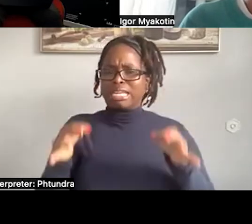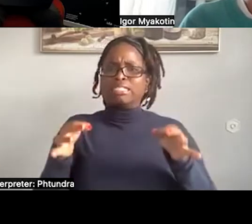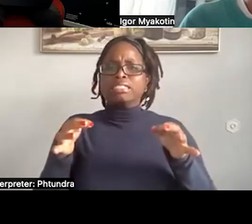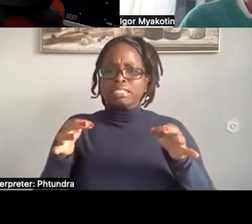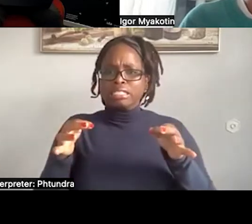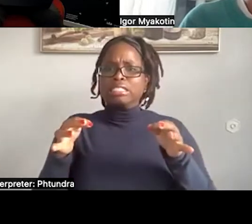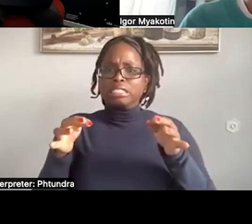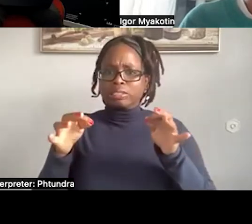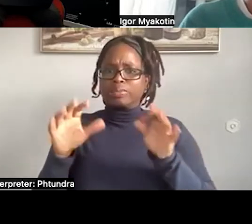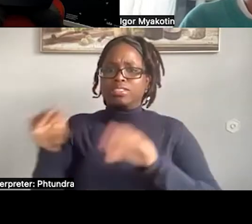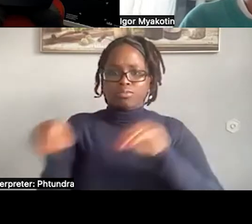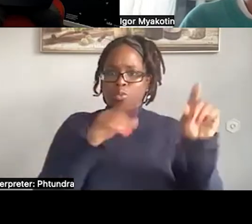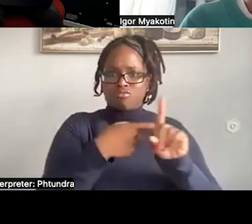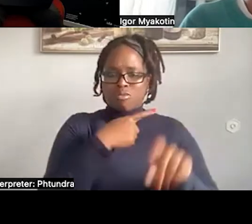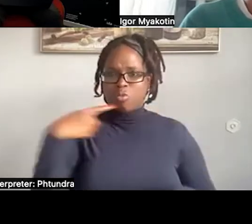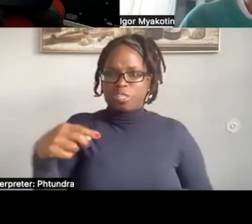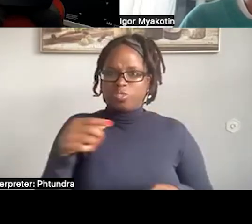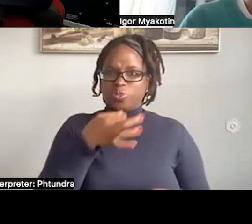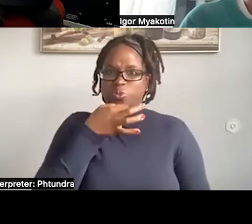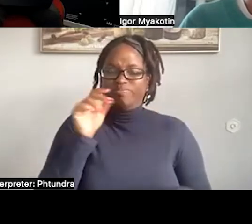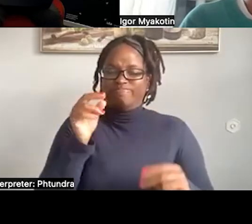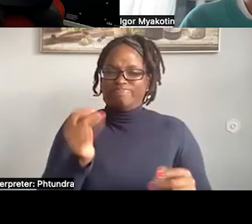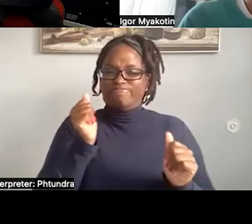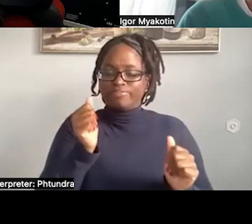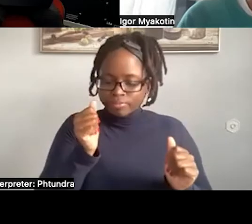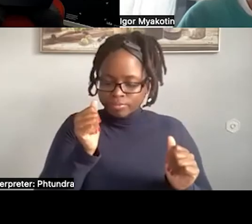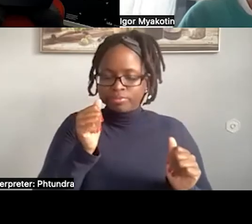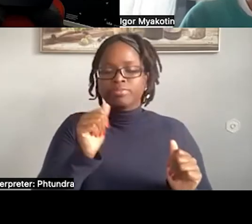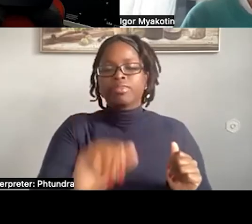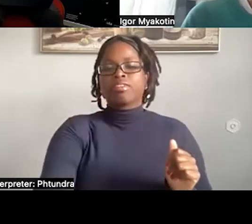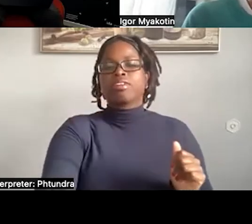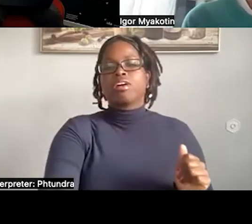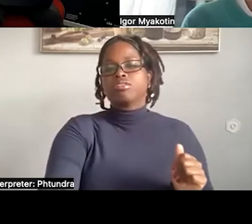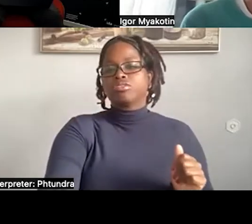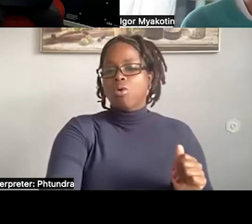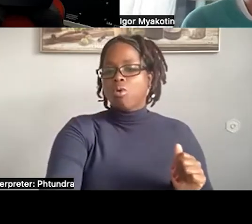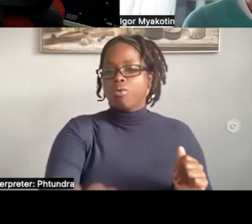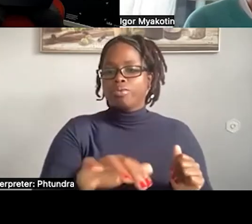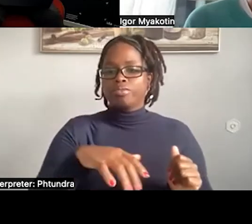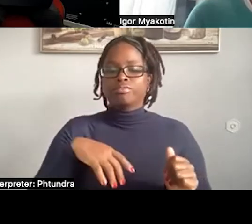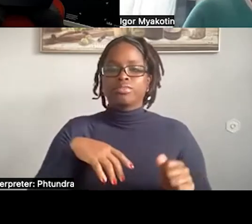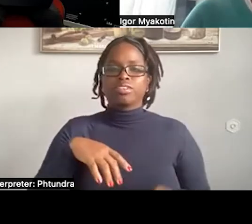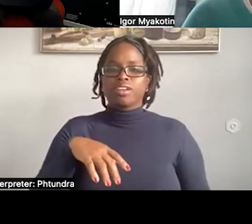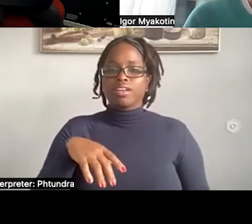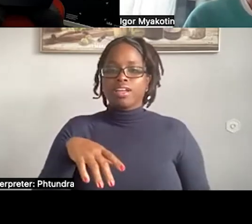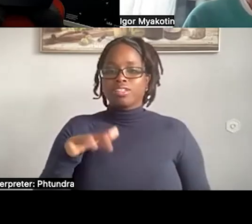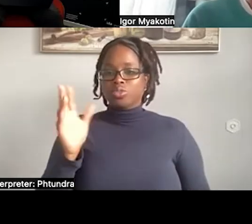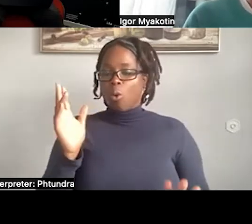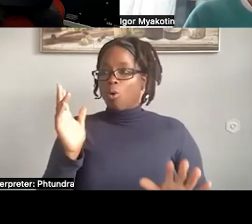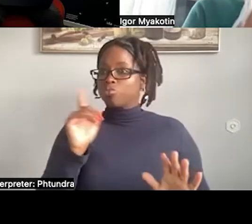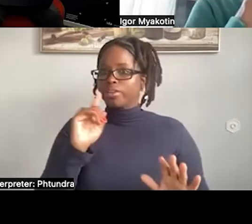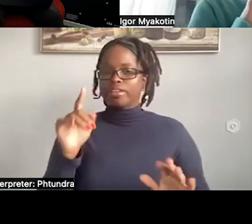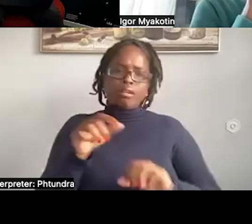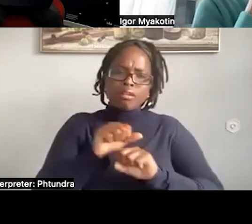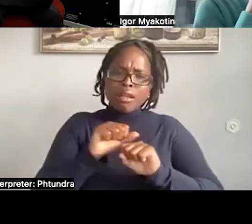relocate her from Russia as soon as possible. And in fact, none of this was planned,